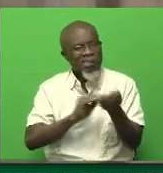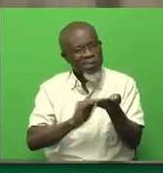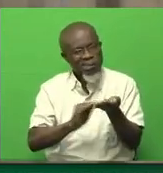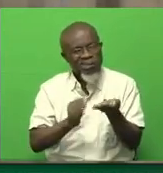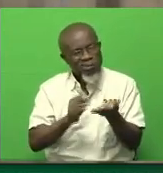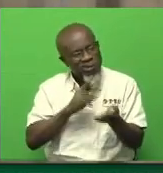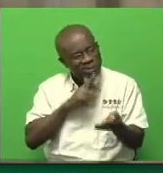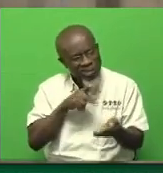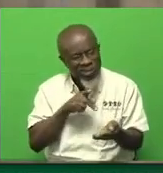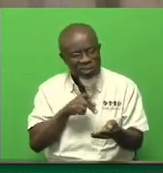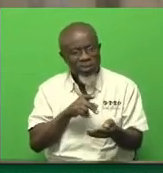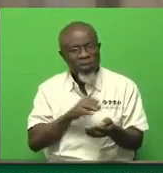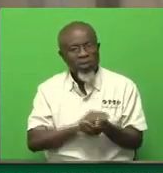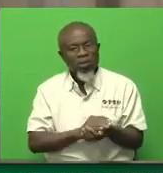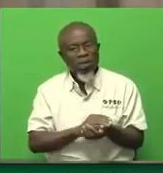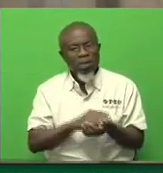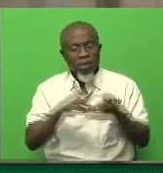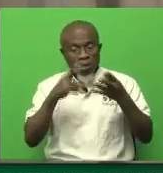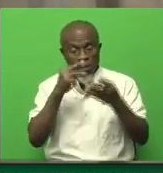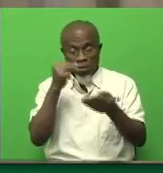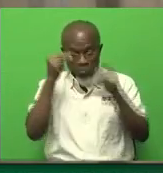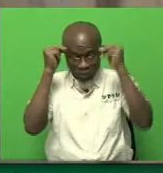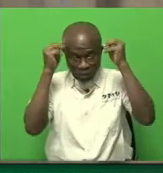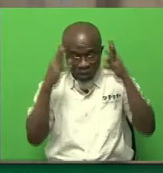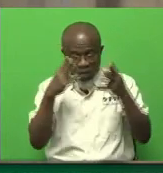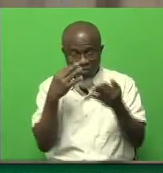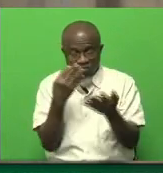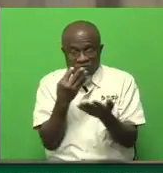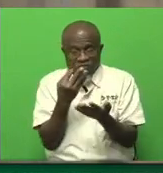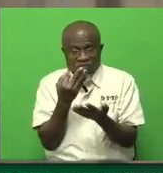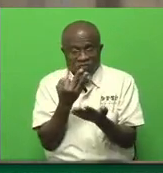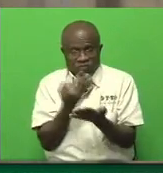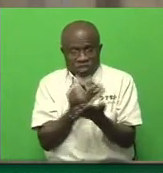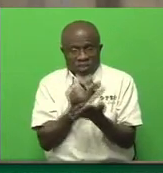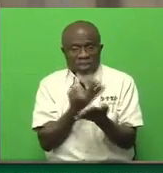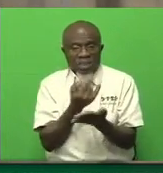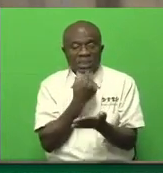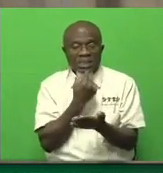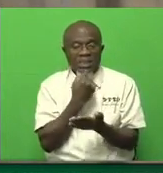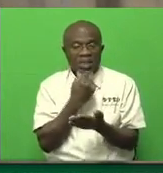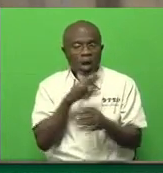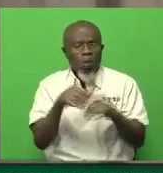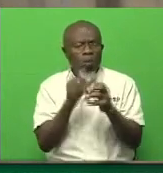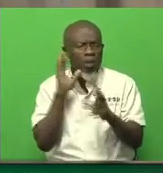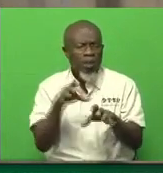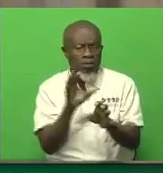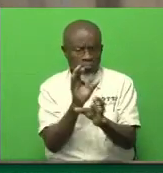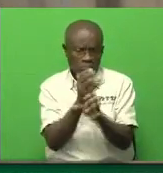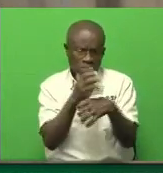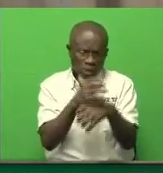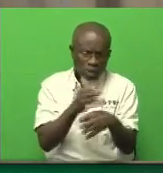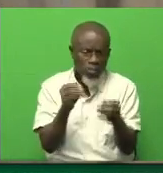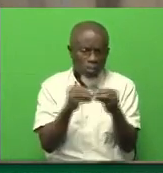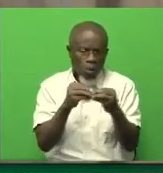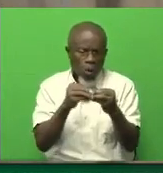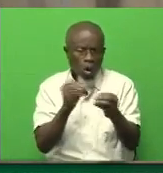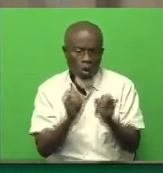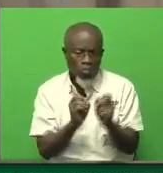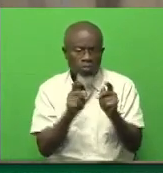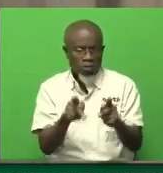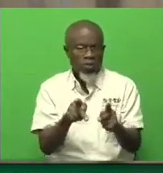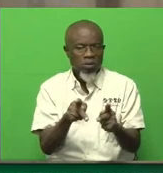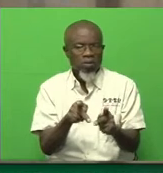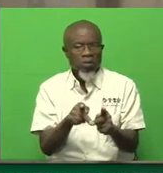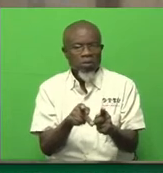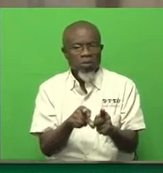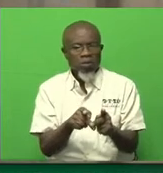administer of Finance spoke about how are we going to create more opportunities what are we doing you you